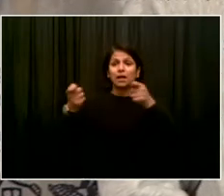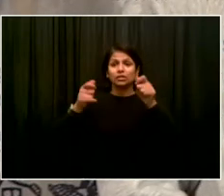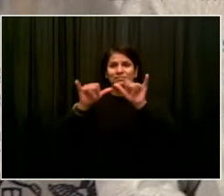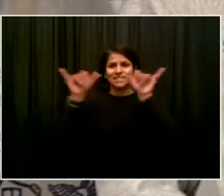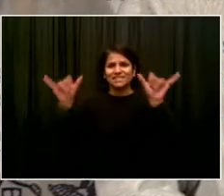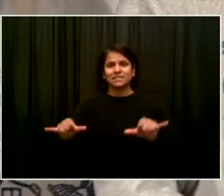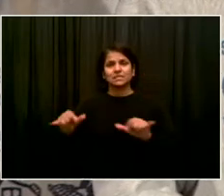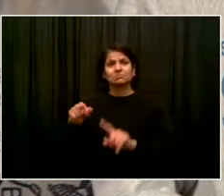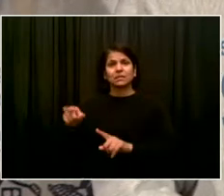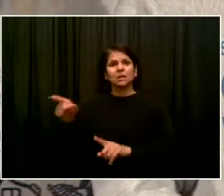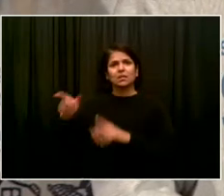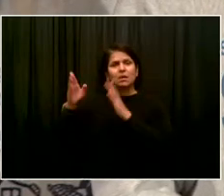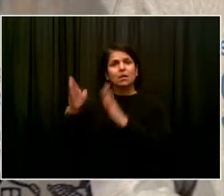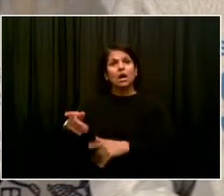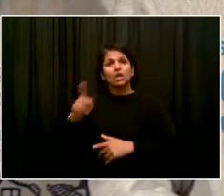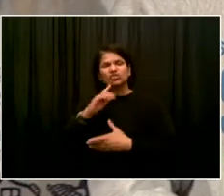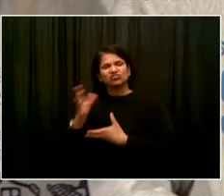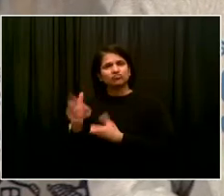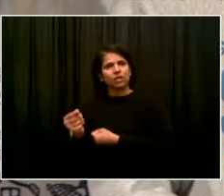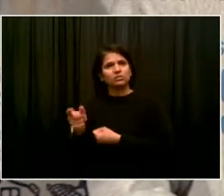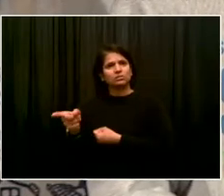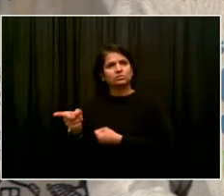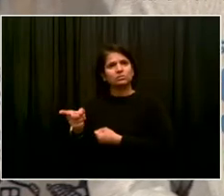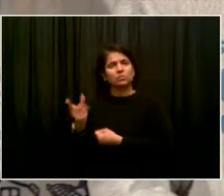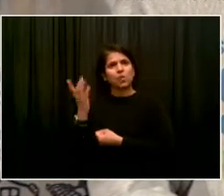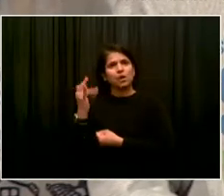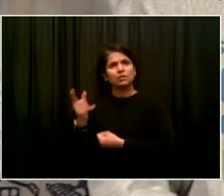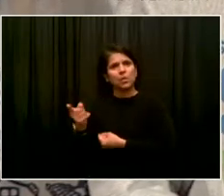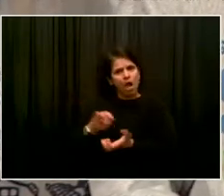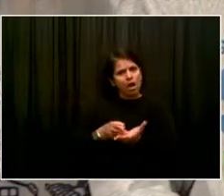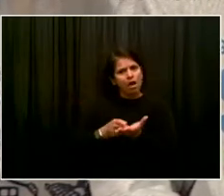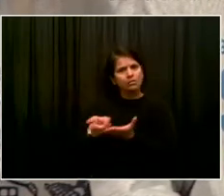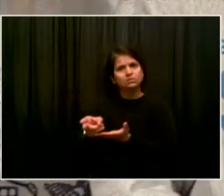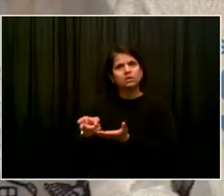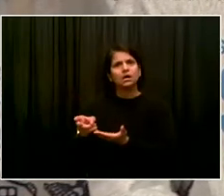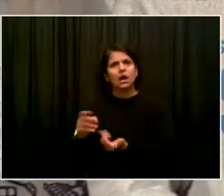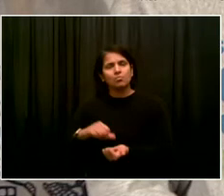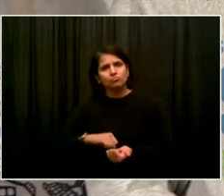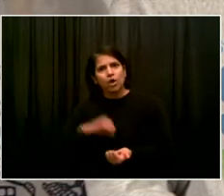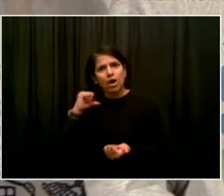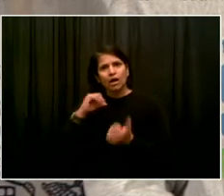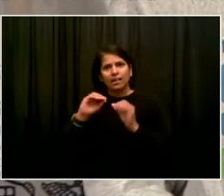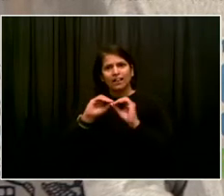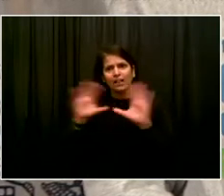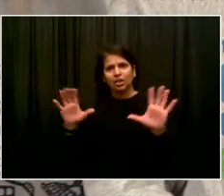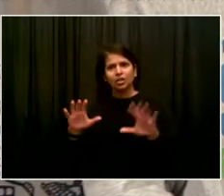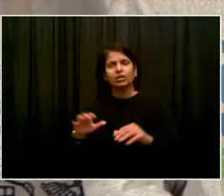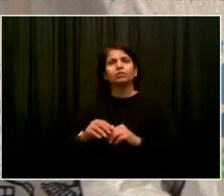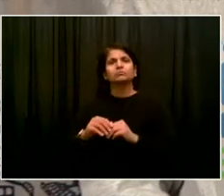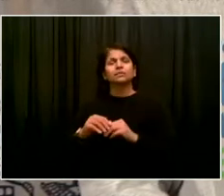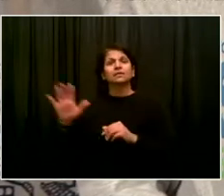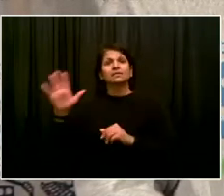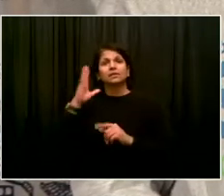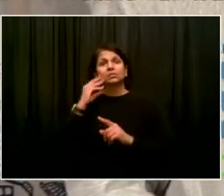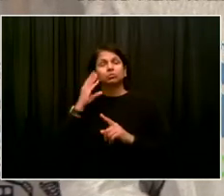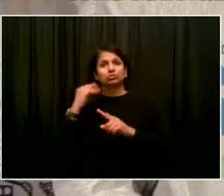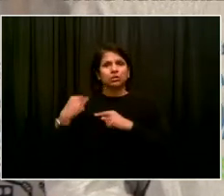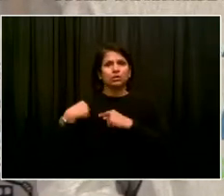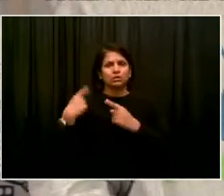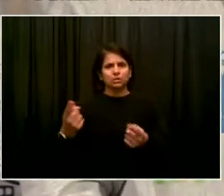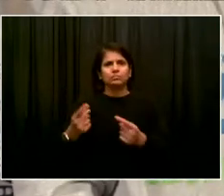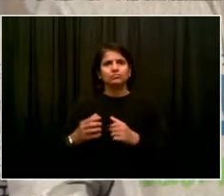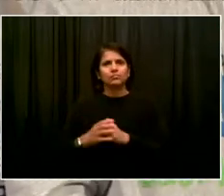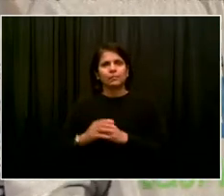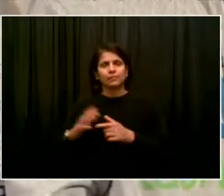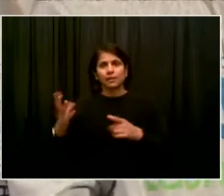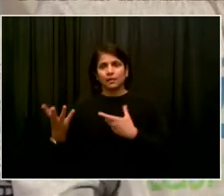he lives his values and he has lived the entire experience he's trying to address. And he's doing it with a heart and soul, and he's